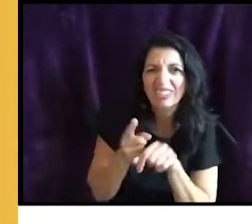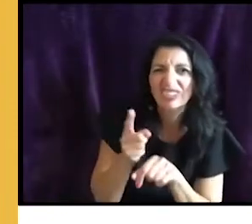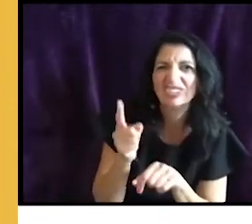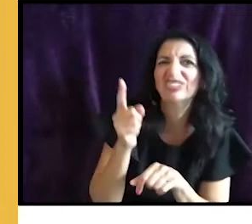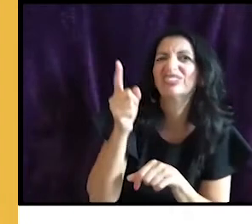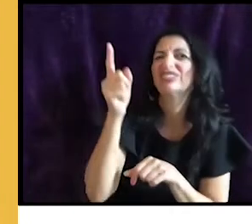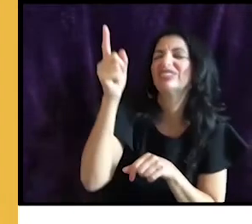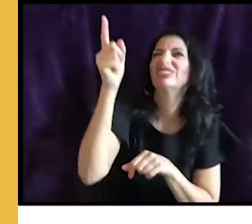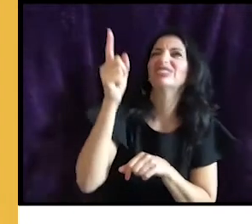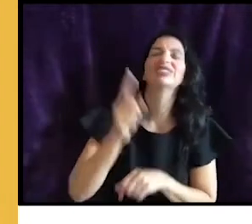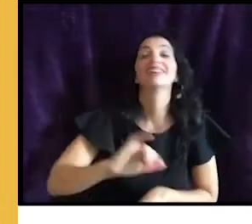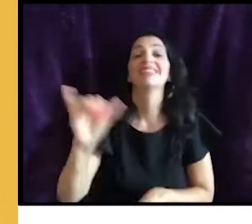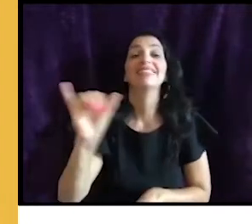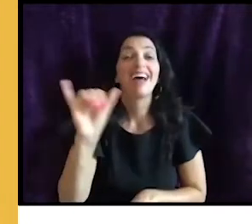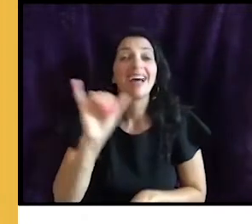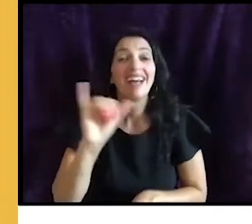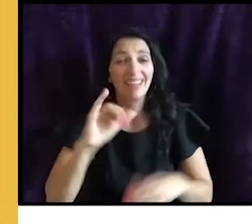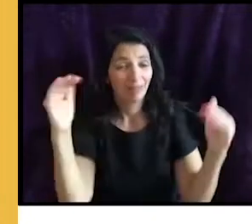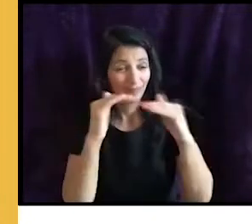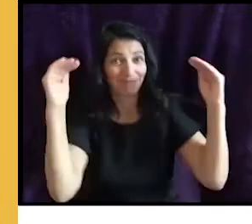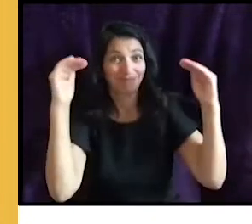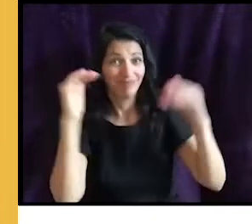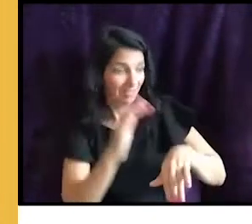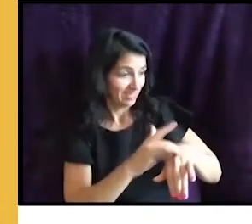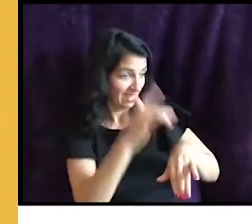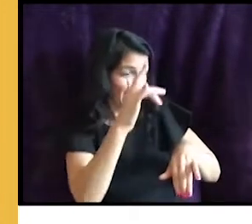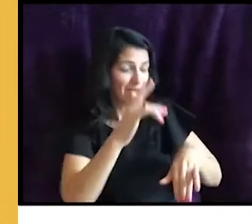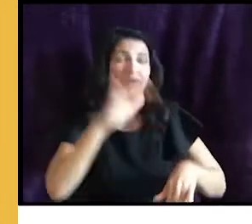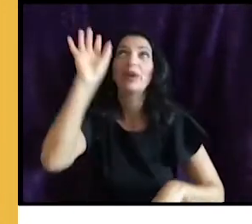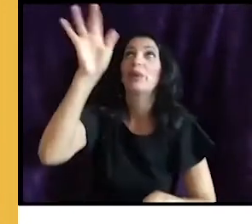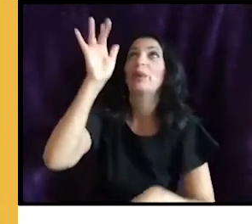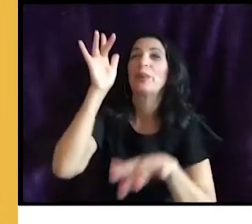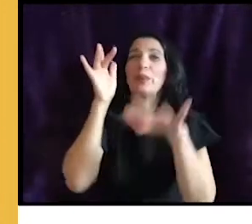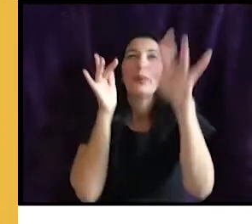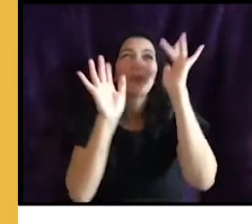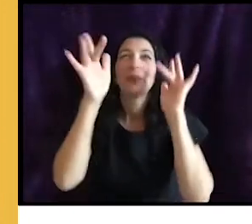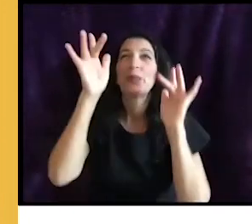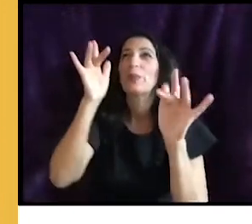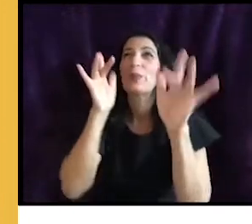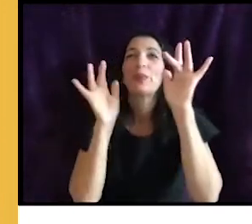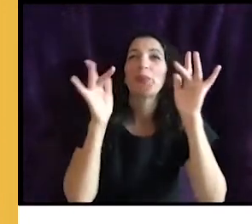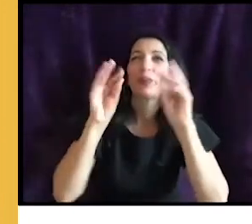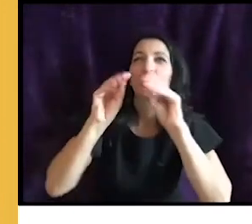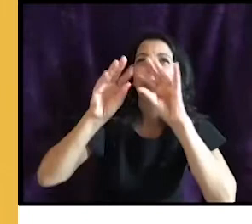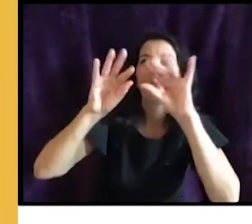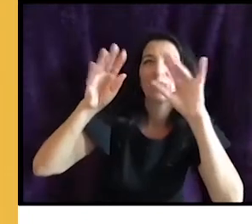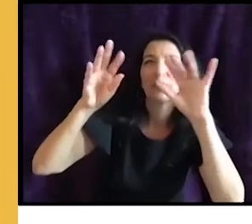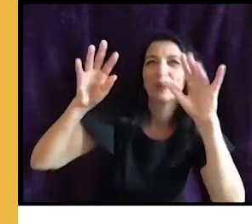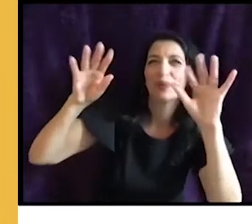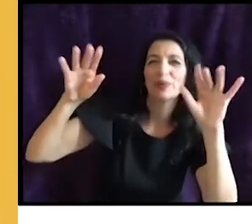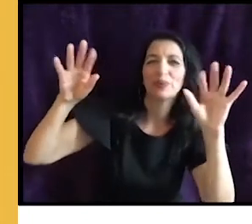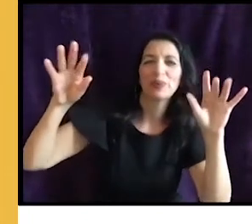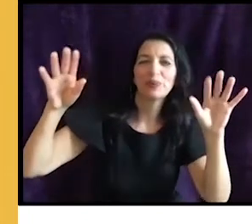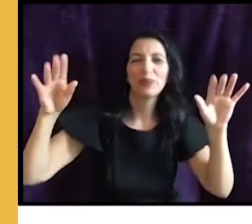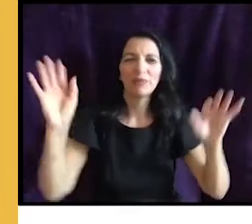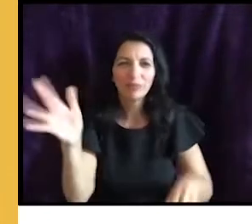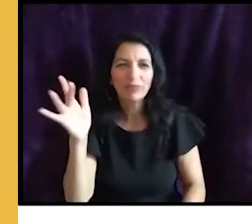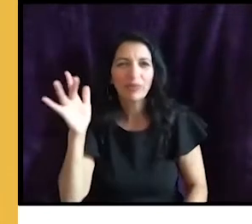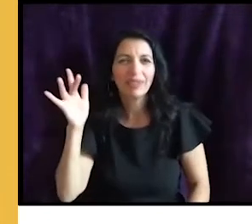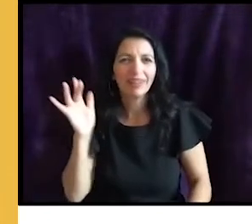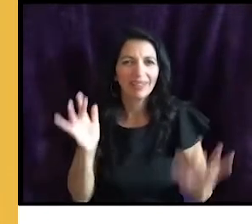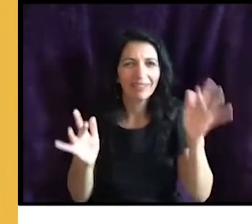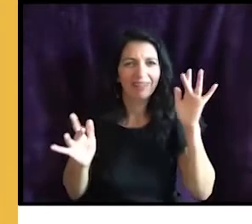So high, what about the world so high? Like a diamond in the sky. Like a diamond in